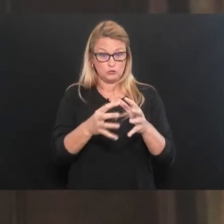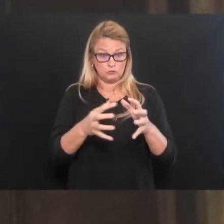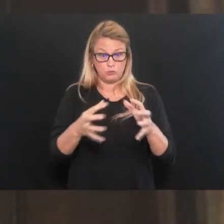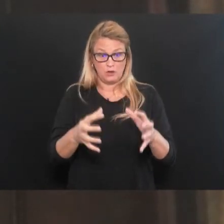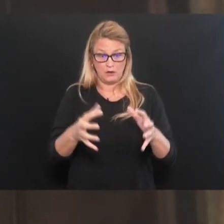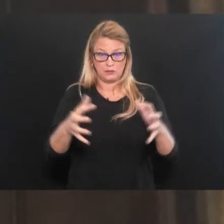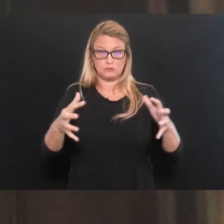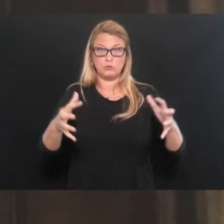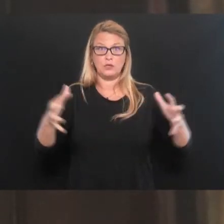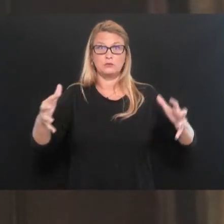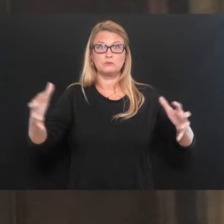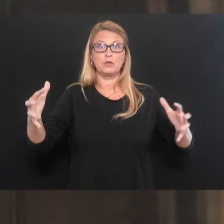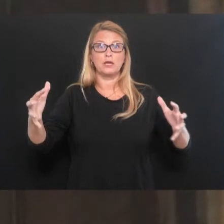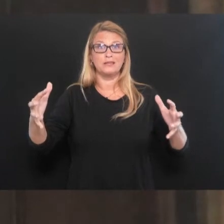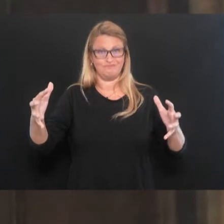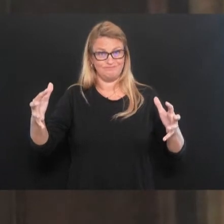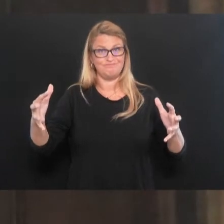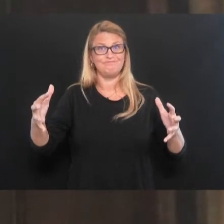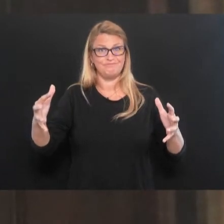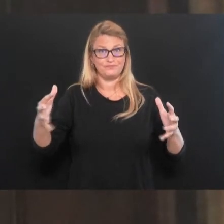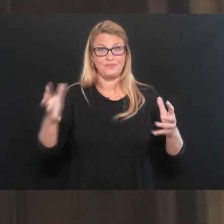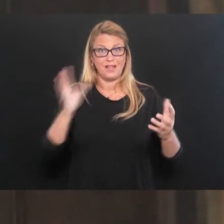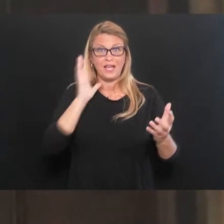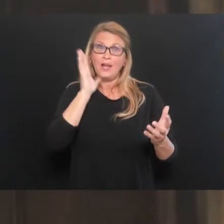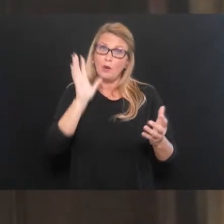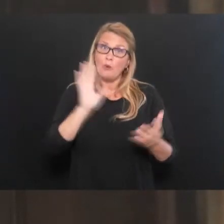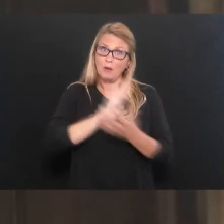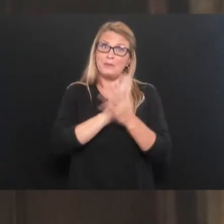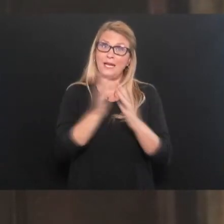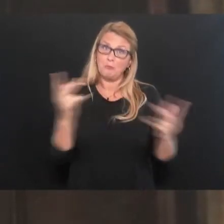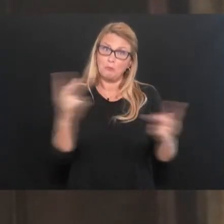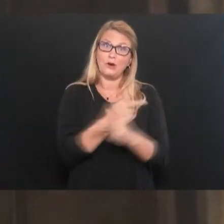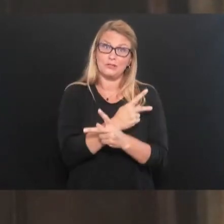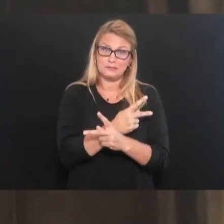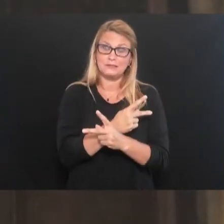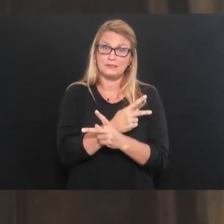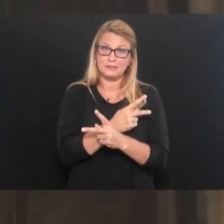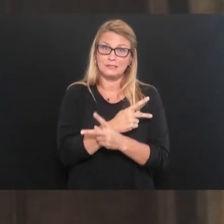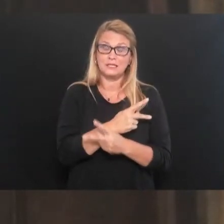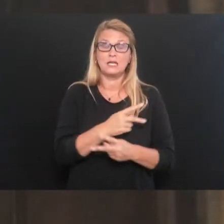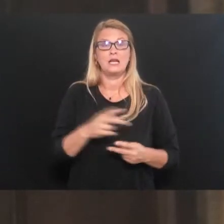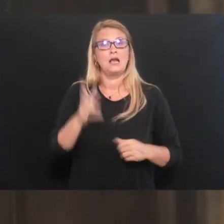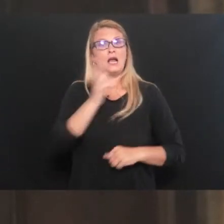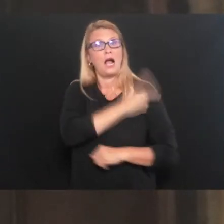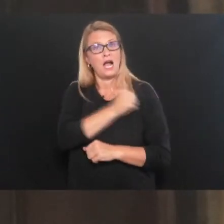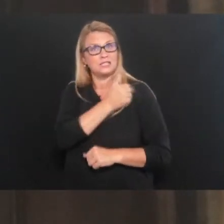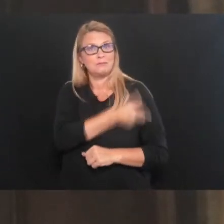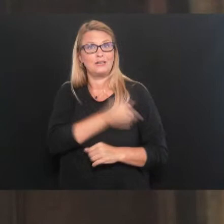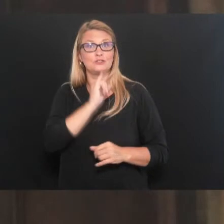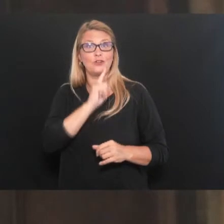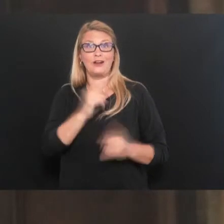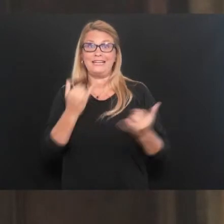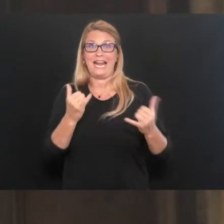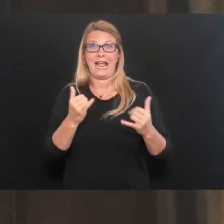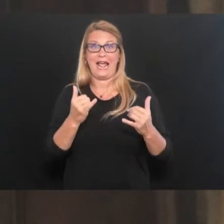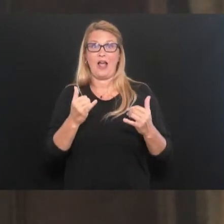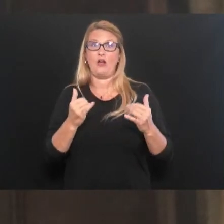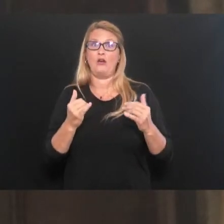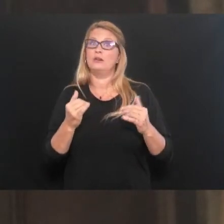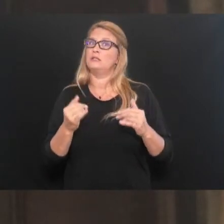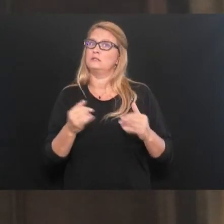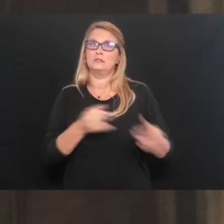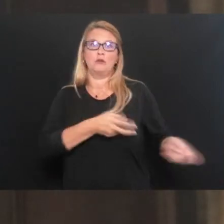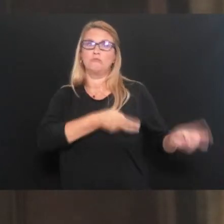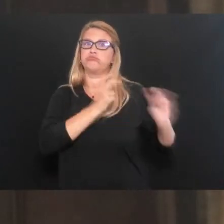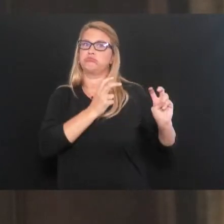to be worse before it's better. We know that our hospitals are starting to fill up very rapidly. We've seen